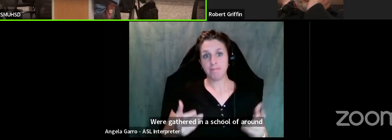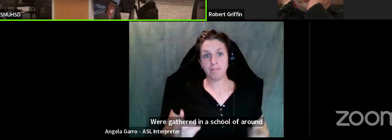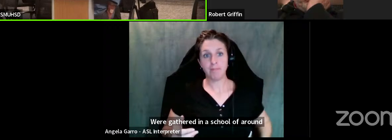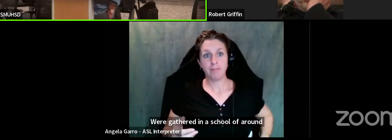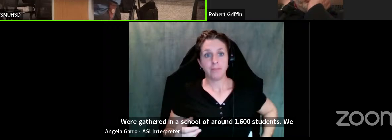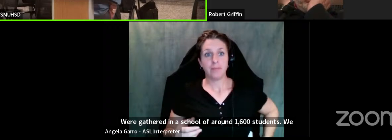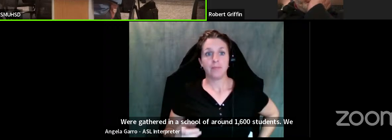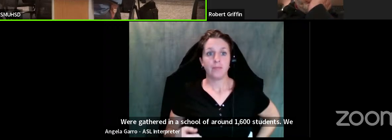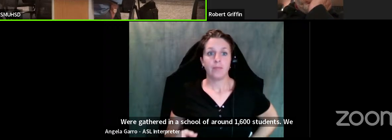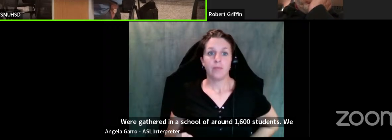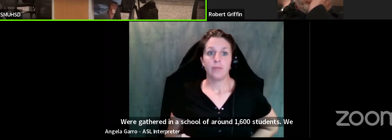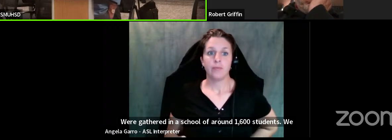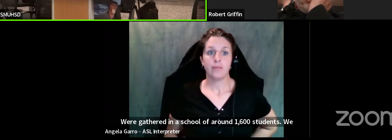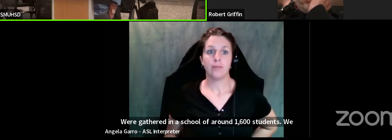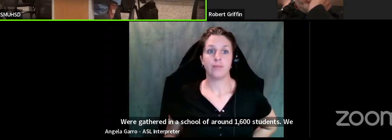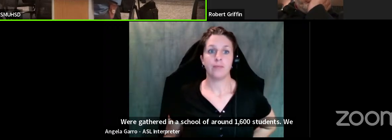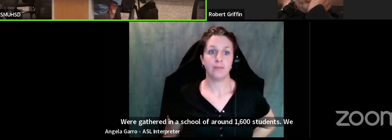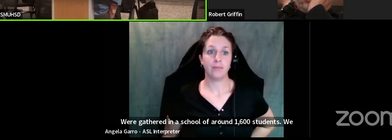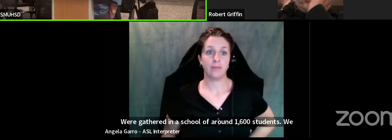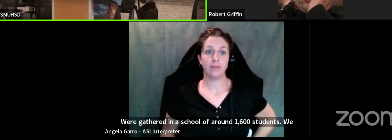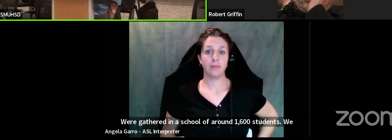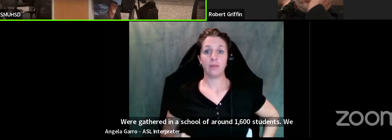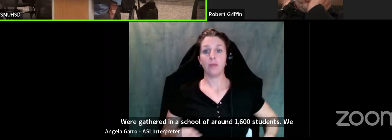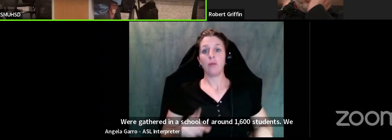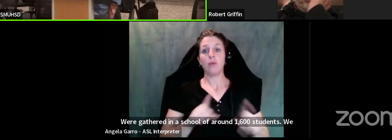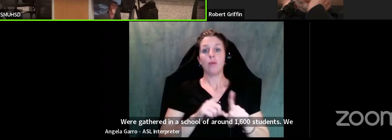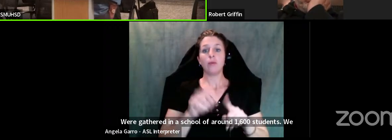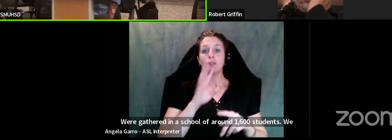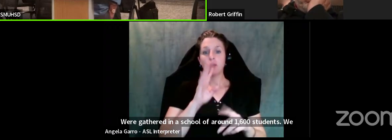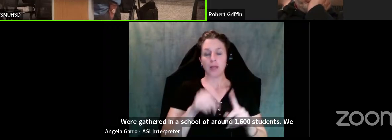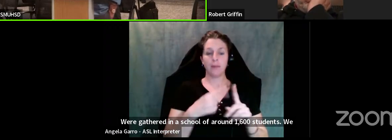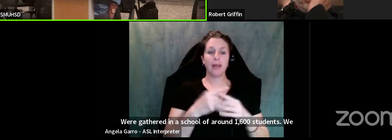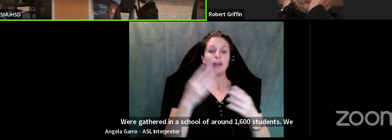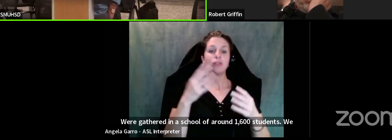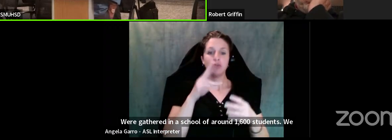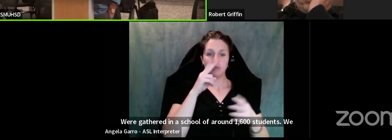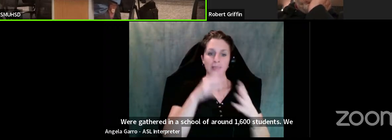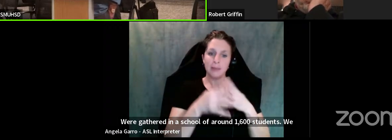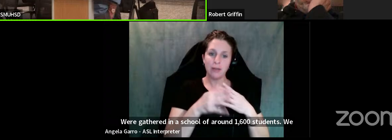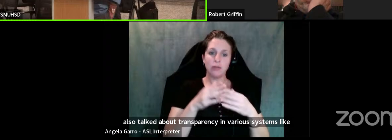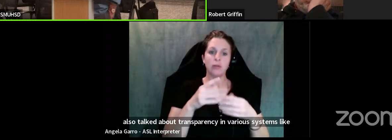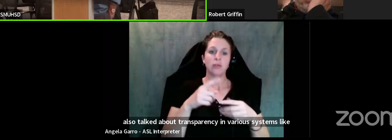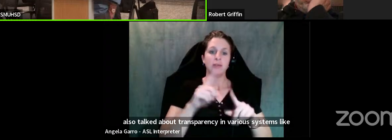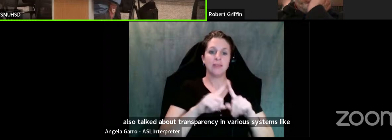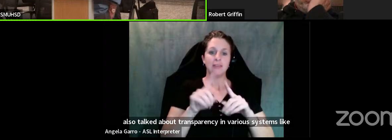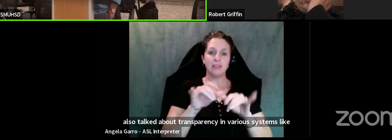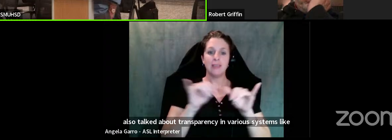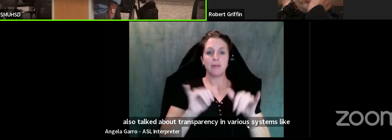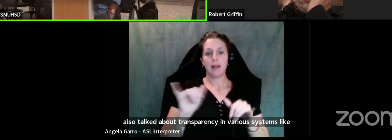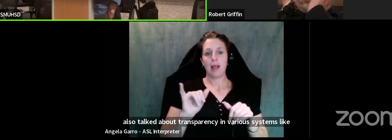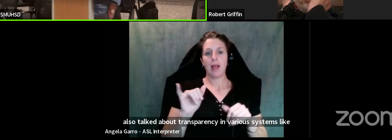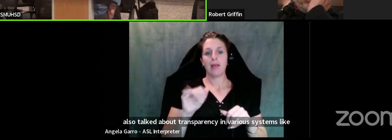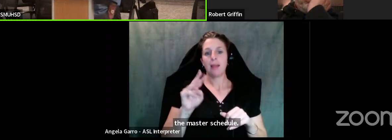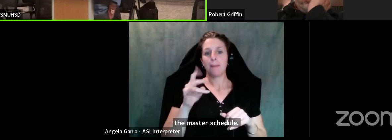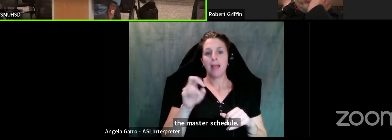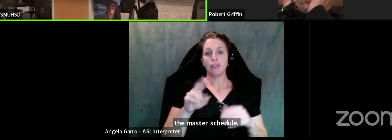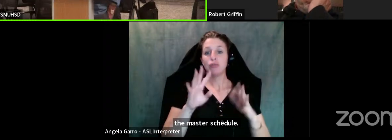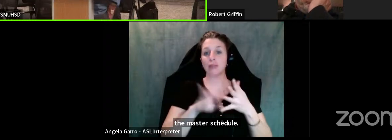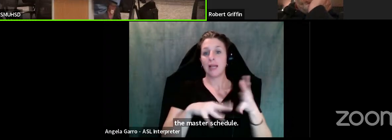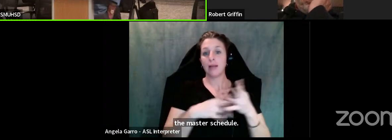We also talked about transparency in various systems like the master schedule, and